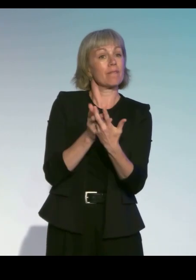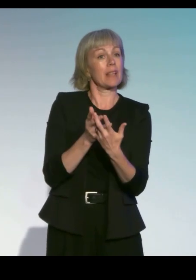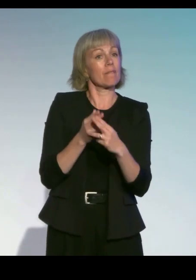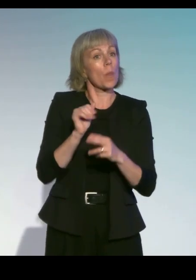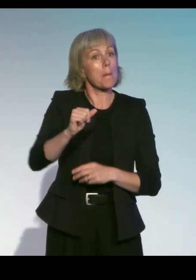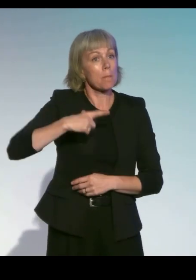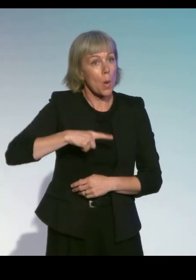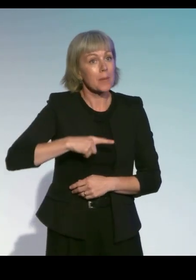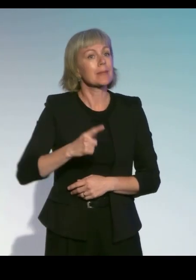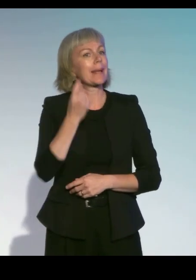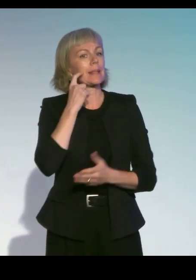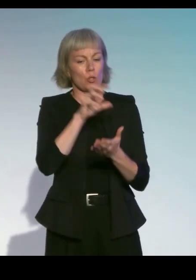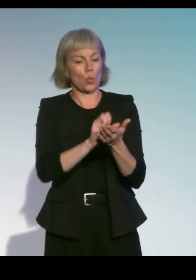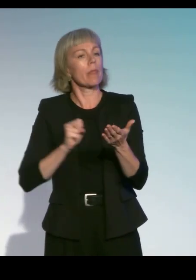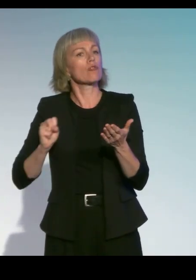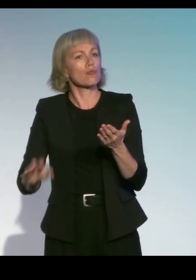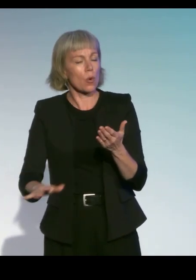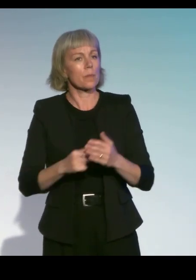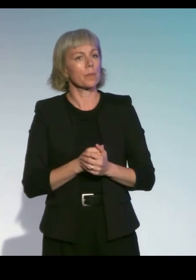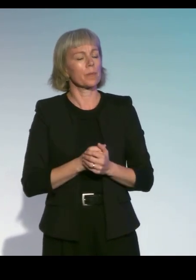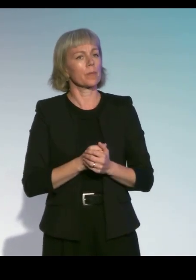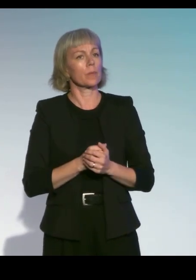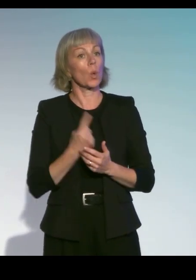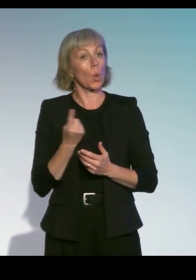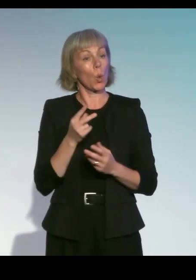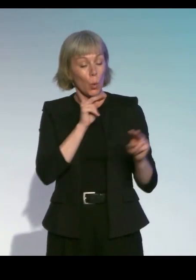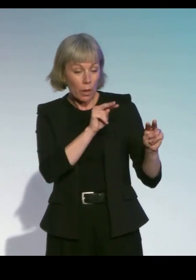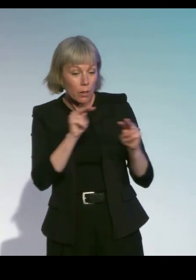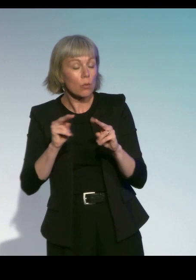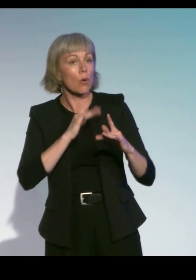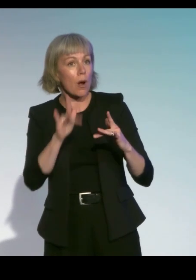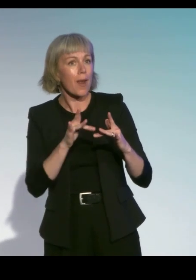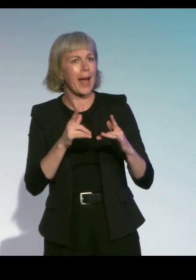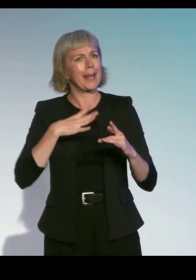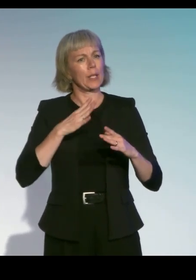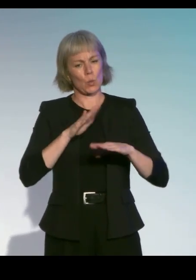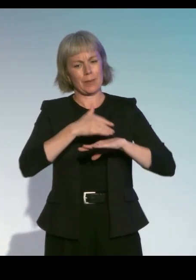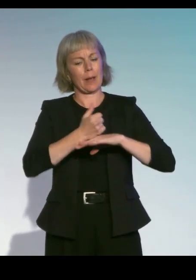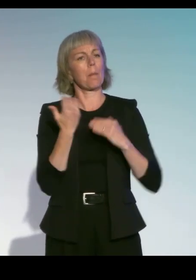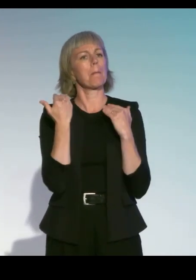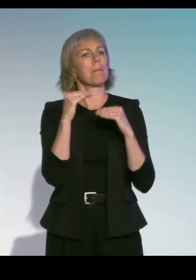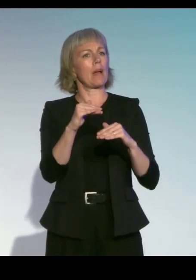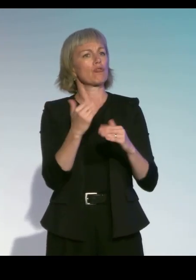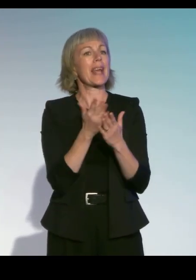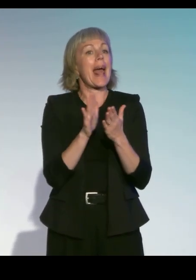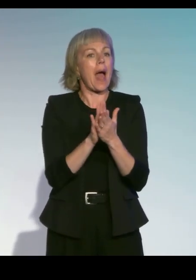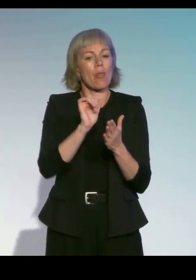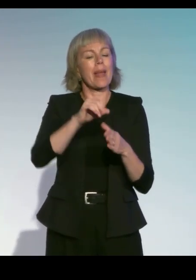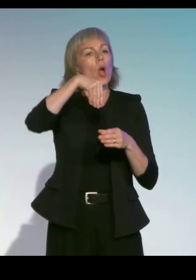able to be withdrawn. And users should be able to place limits on boundaries on how their content is shared and by